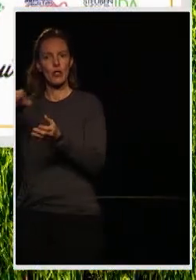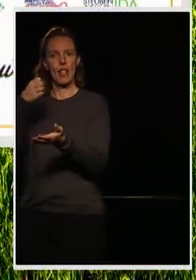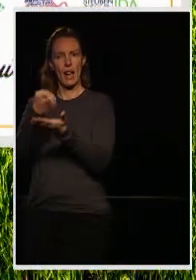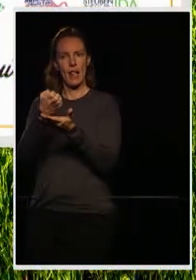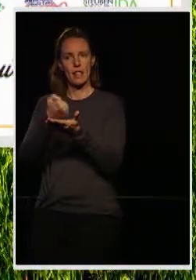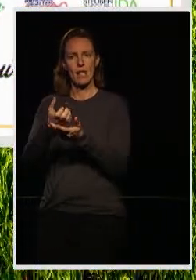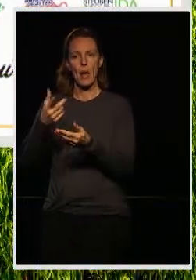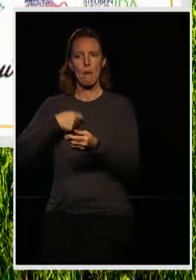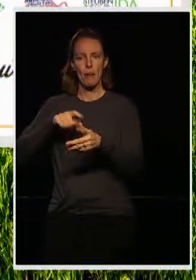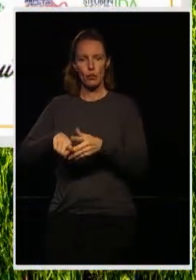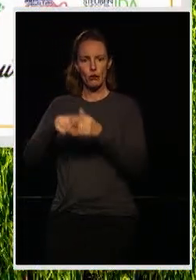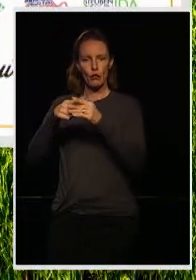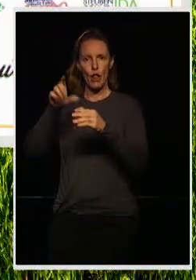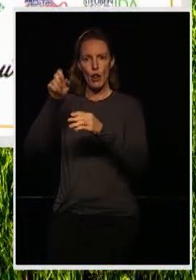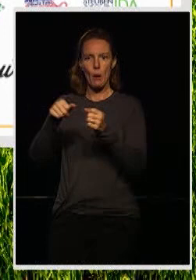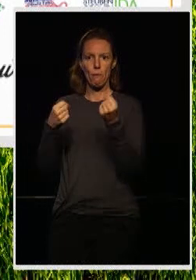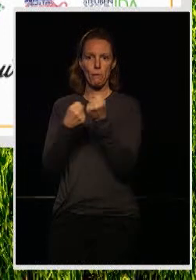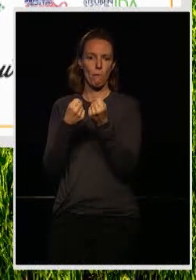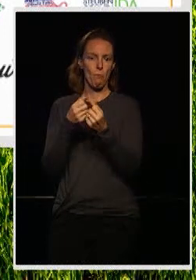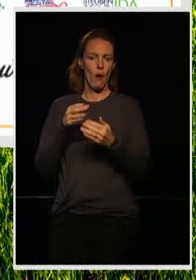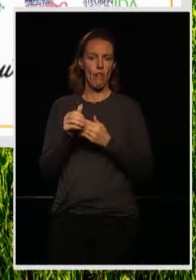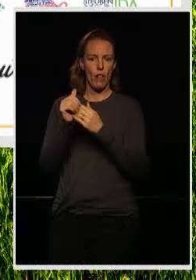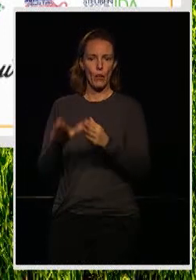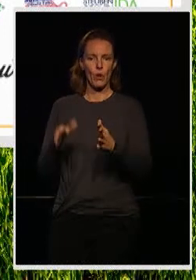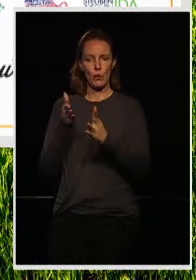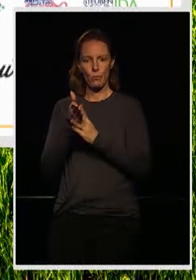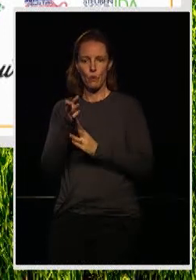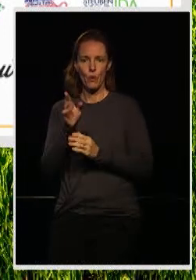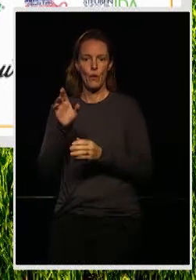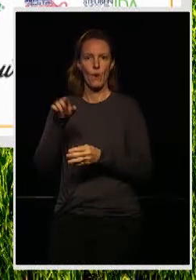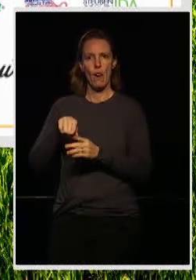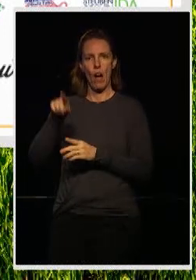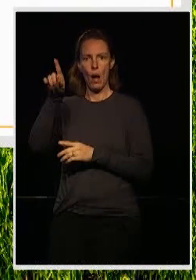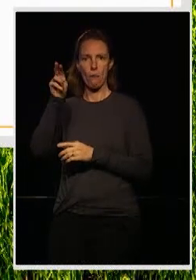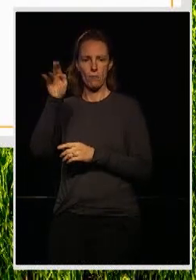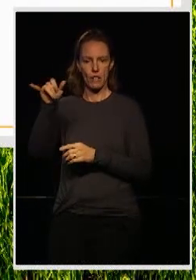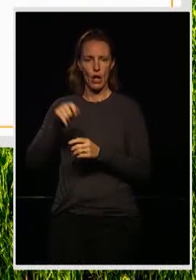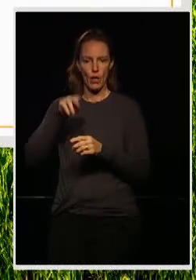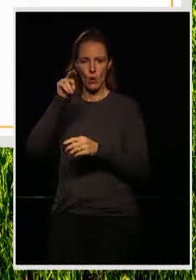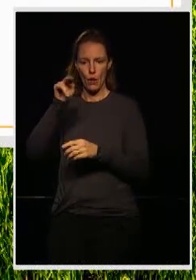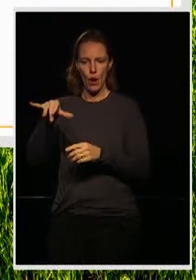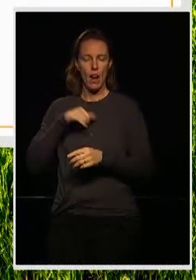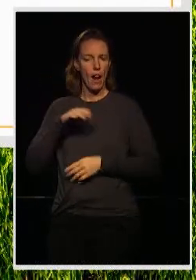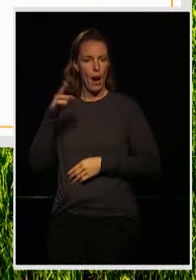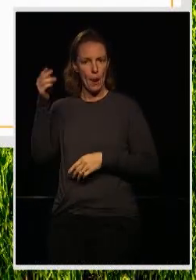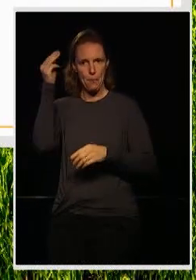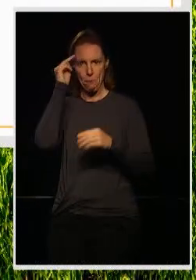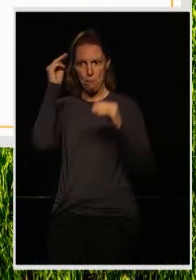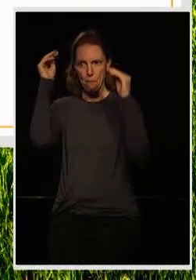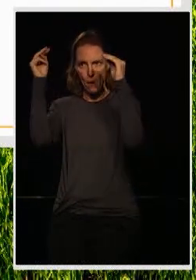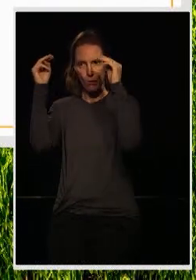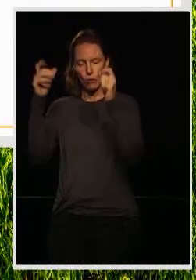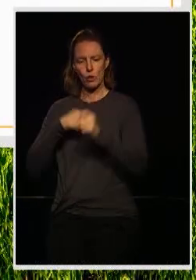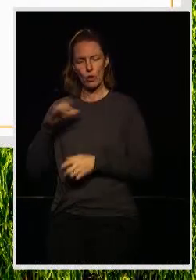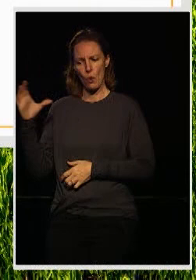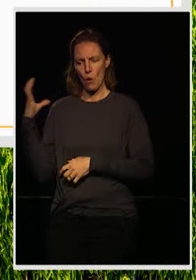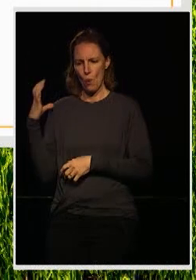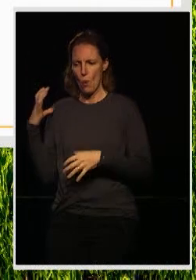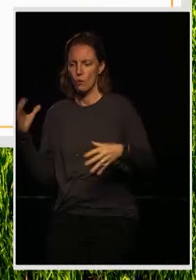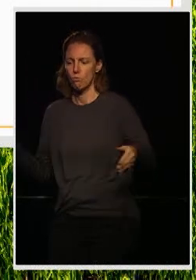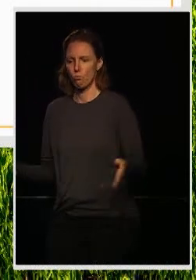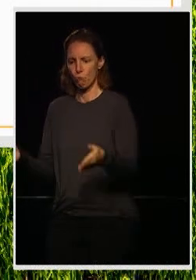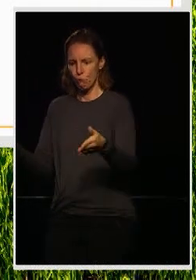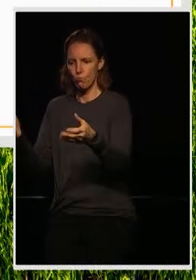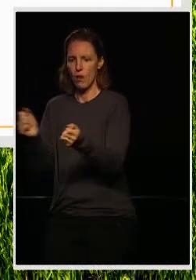development, and startup support leaders throughout upstate New York. Our mentors, who coached the finalists and helped them see